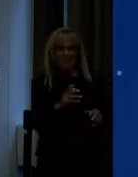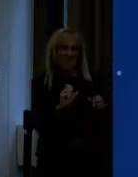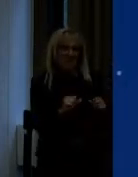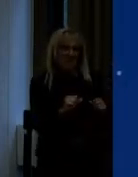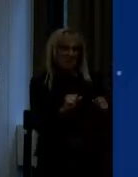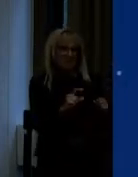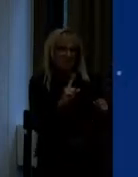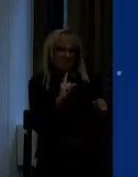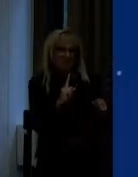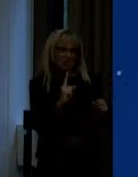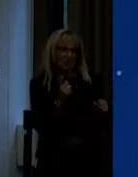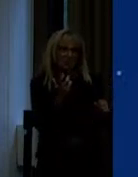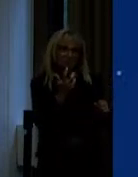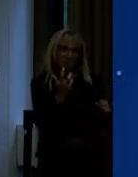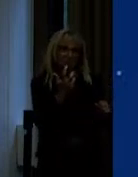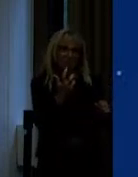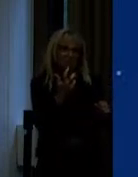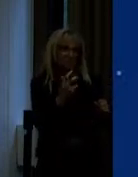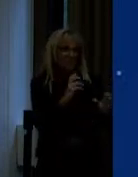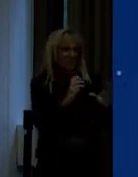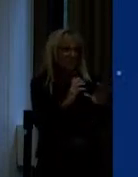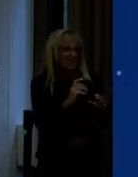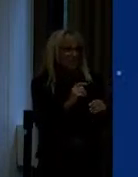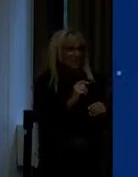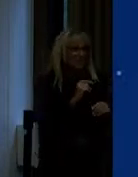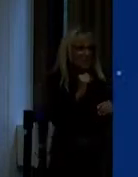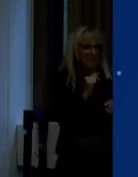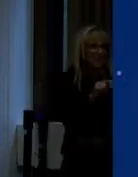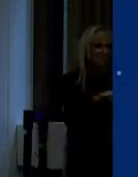very dynamic conversation, nothing static like we're used to.